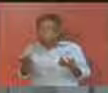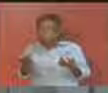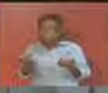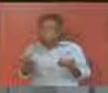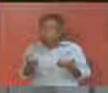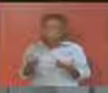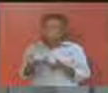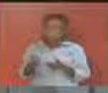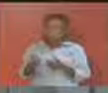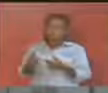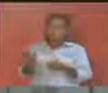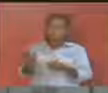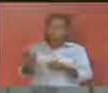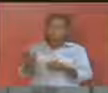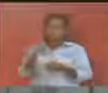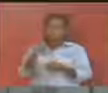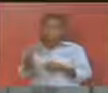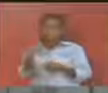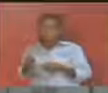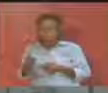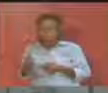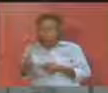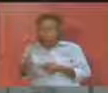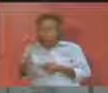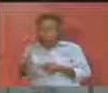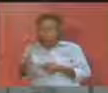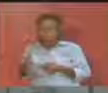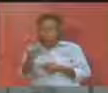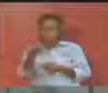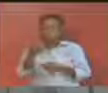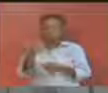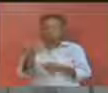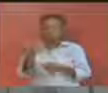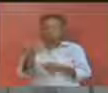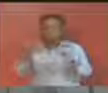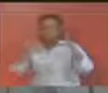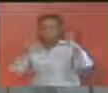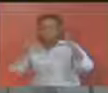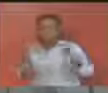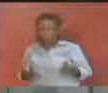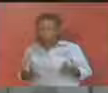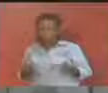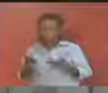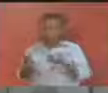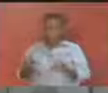question. My second question to Minister. Minister, some of the